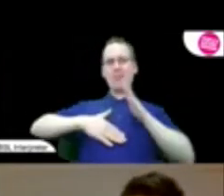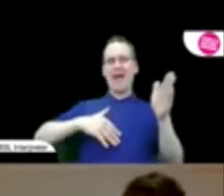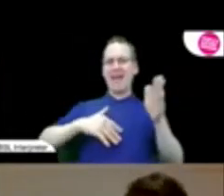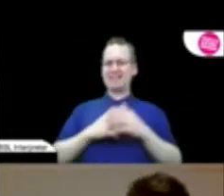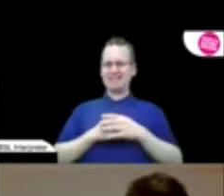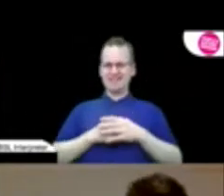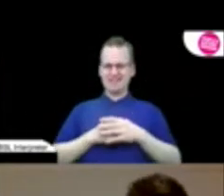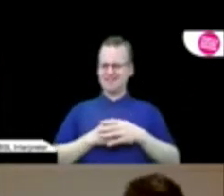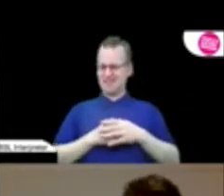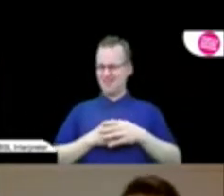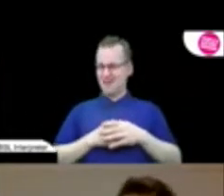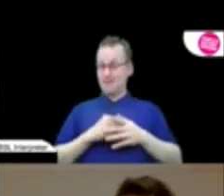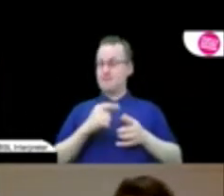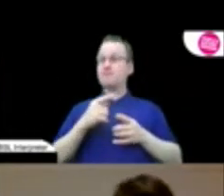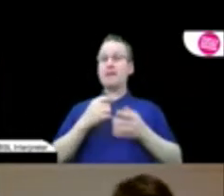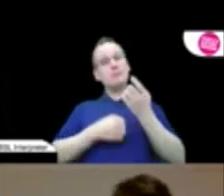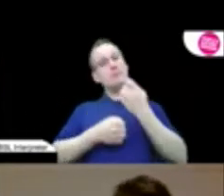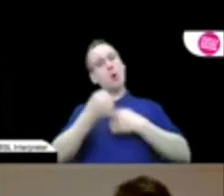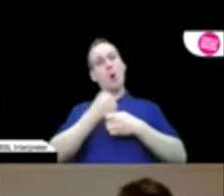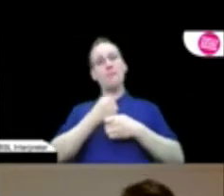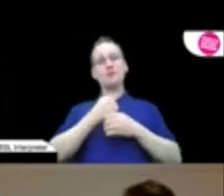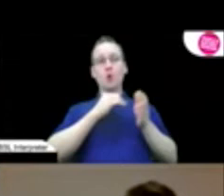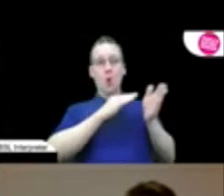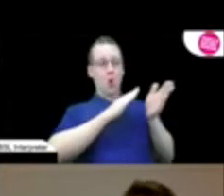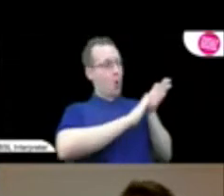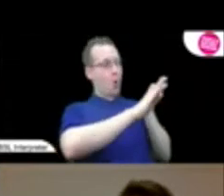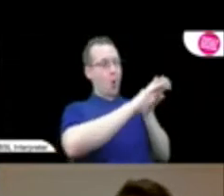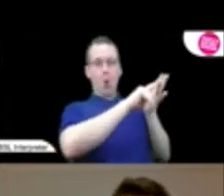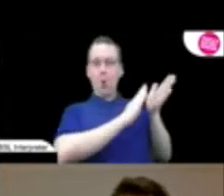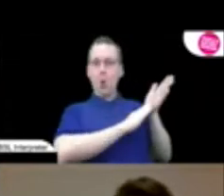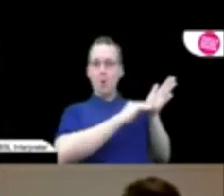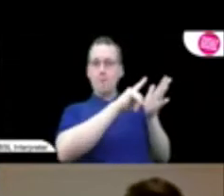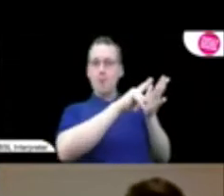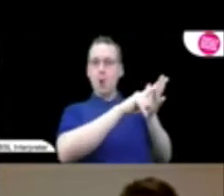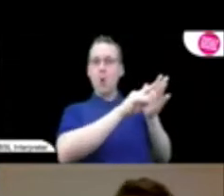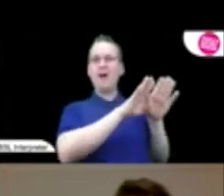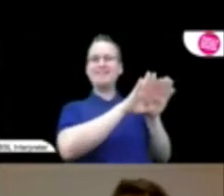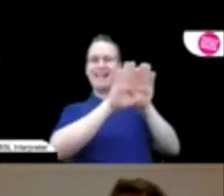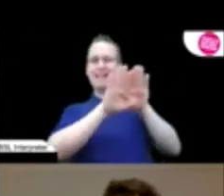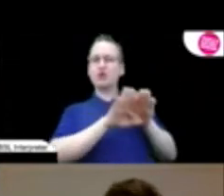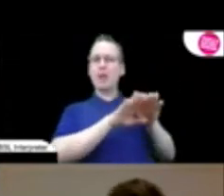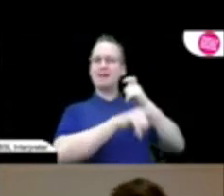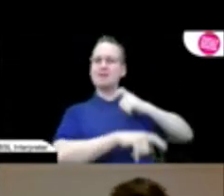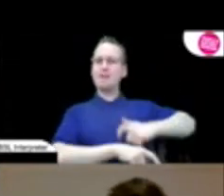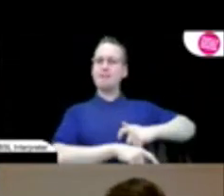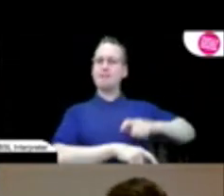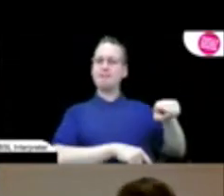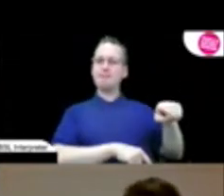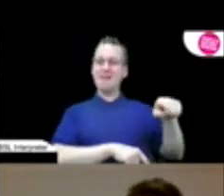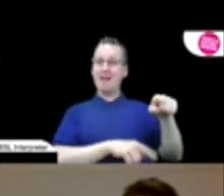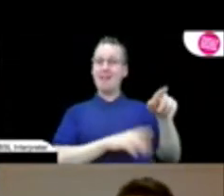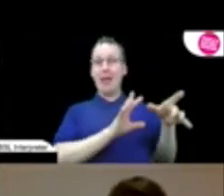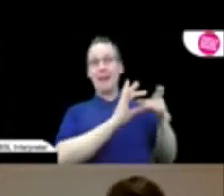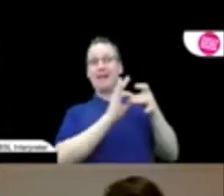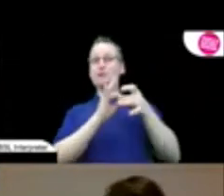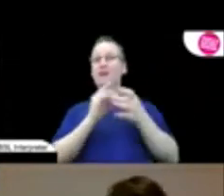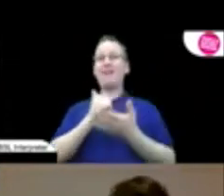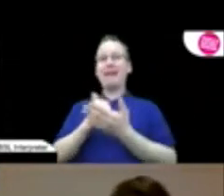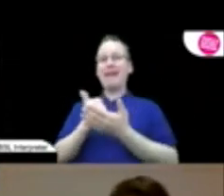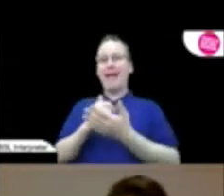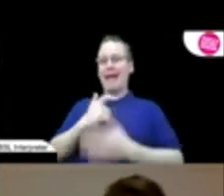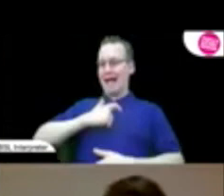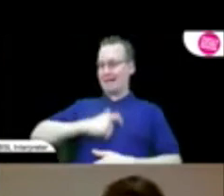over into what's known as homo nationalism. And this is the linking of the gay identity and